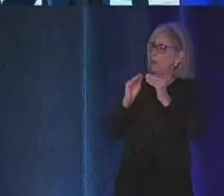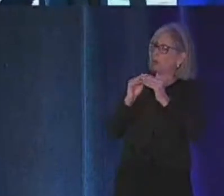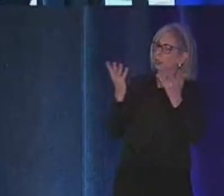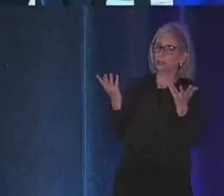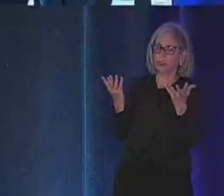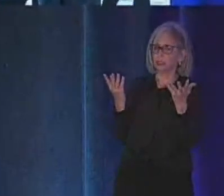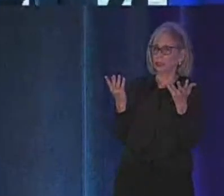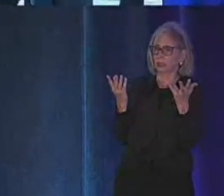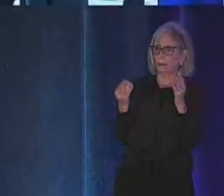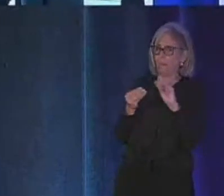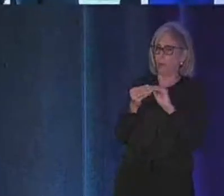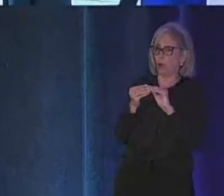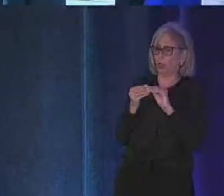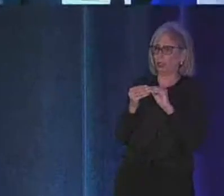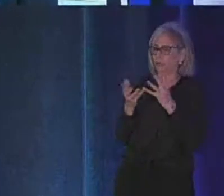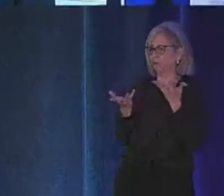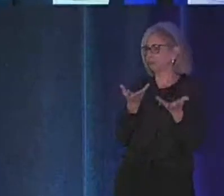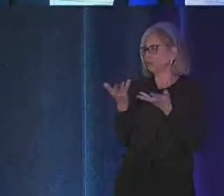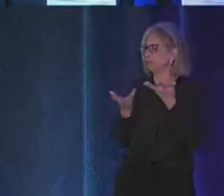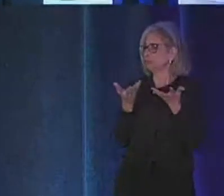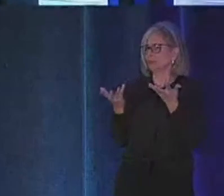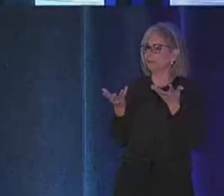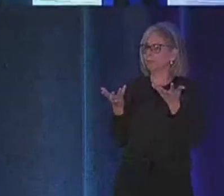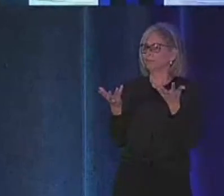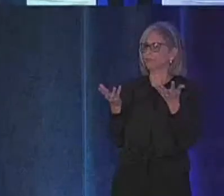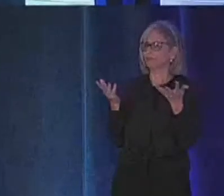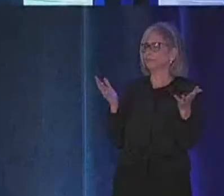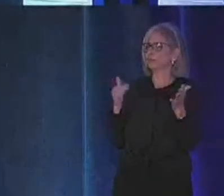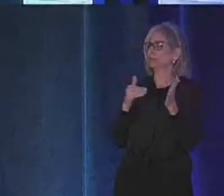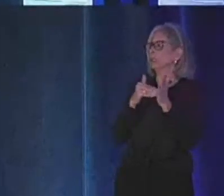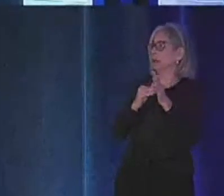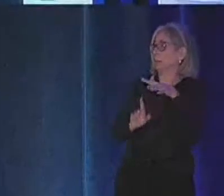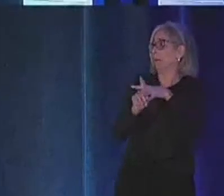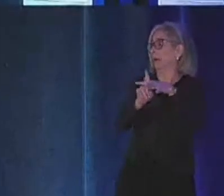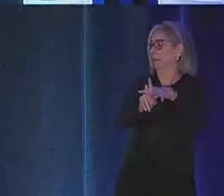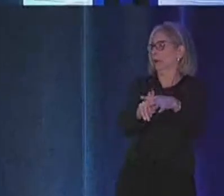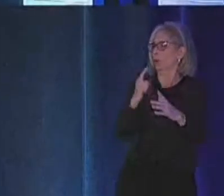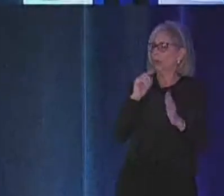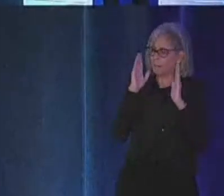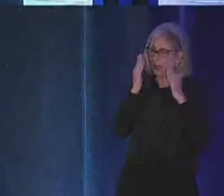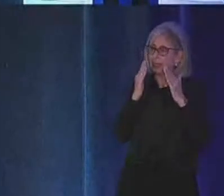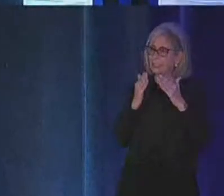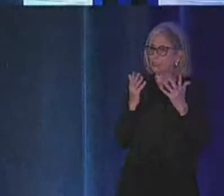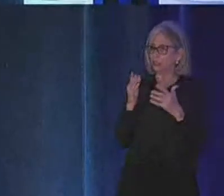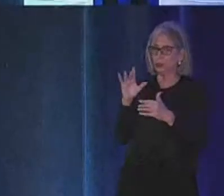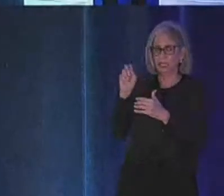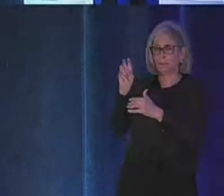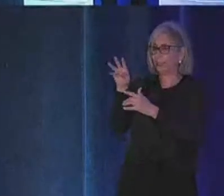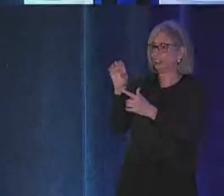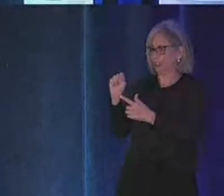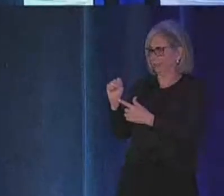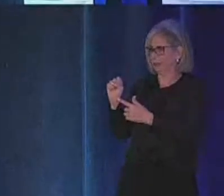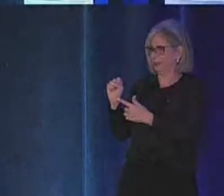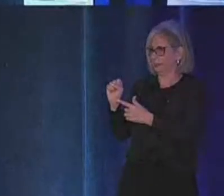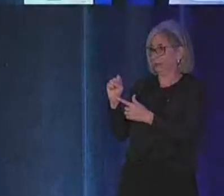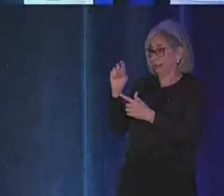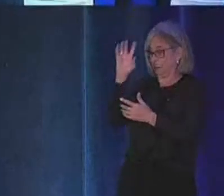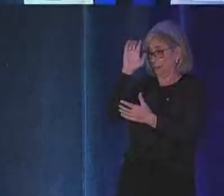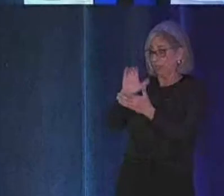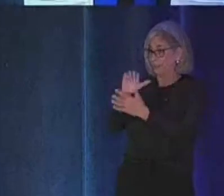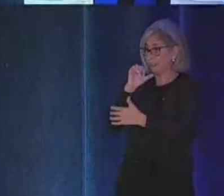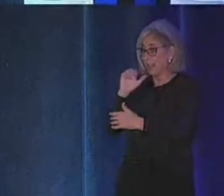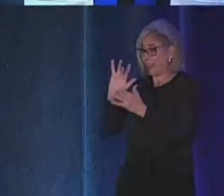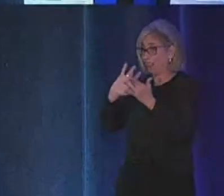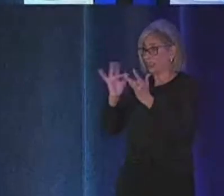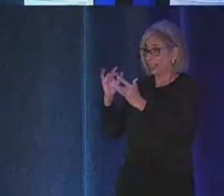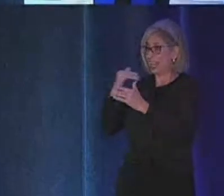jour, simply because we are starting to really pay attention to carbon emissions. And believe it or not, the internet